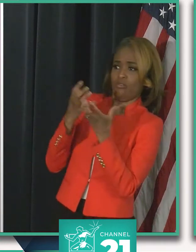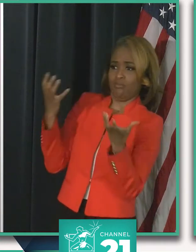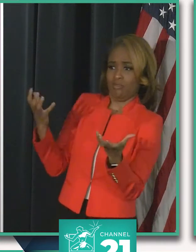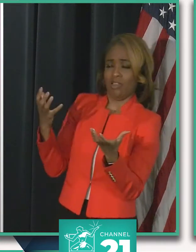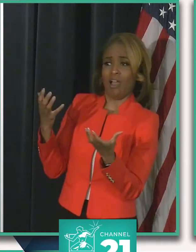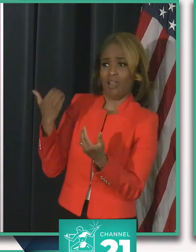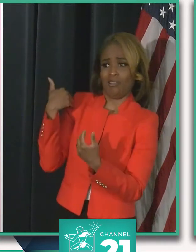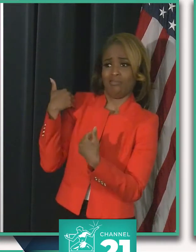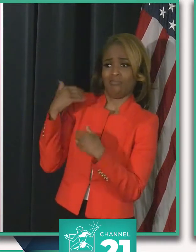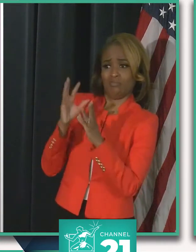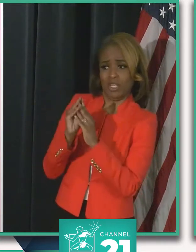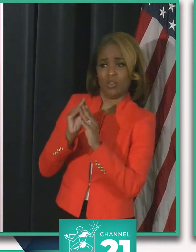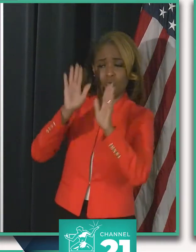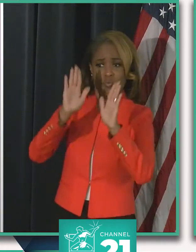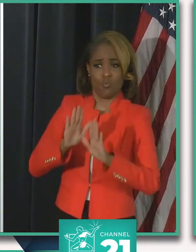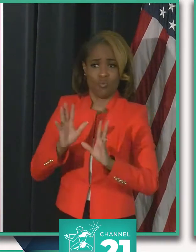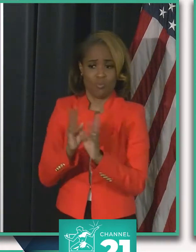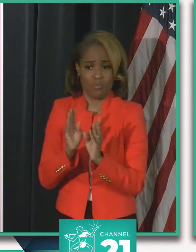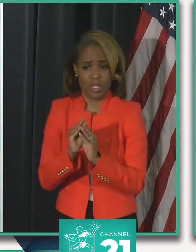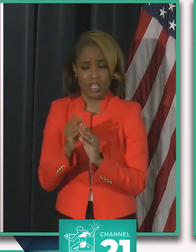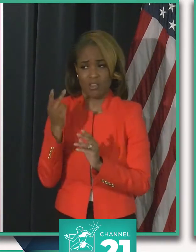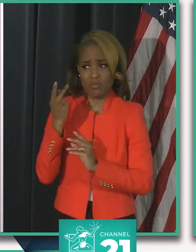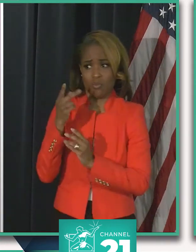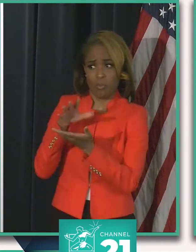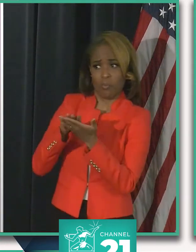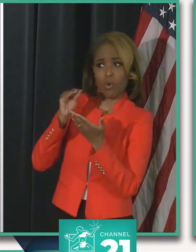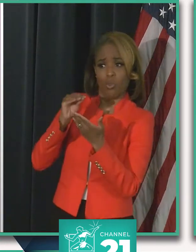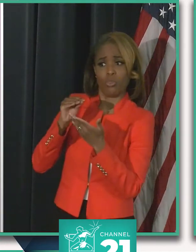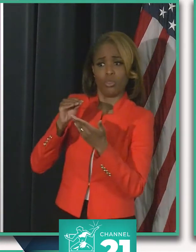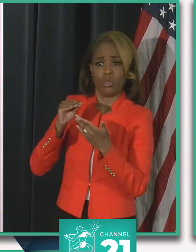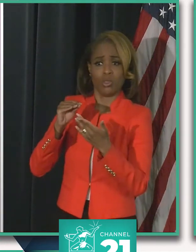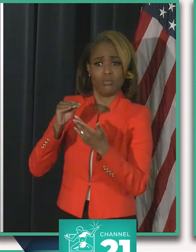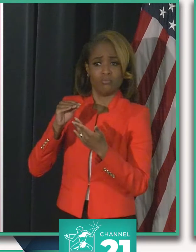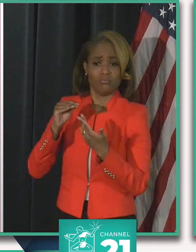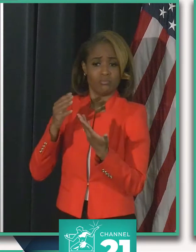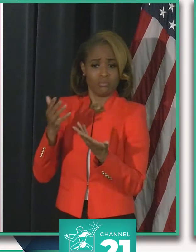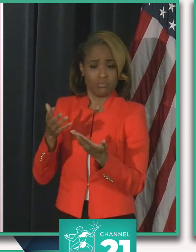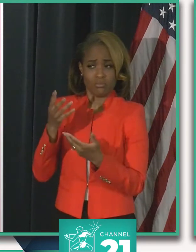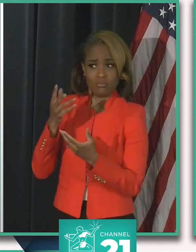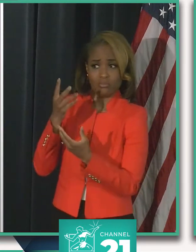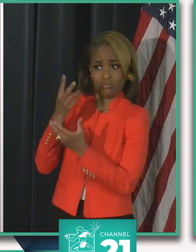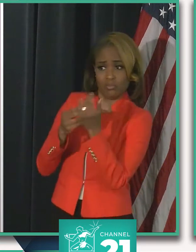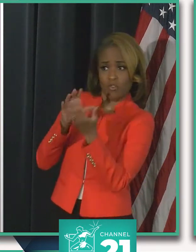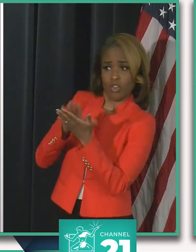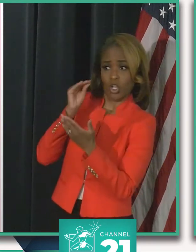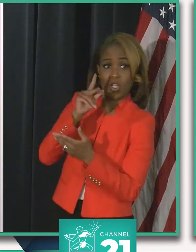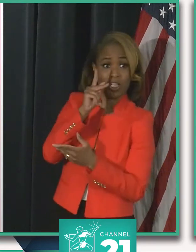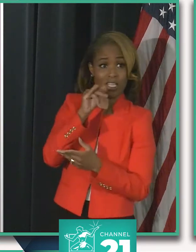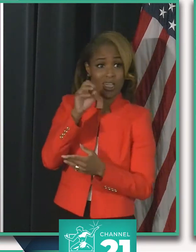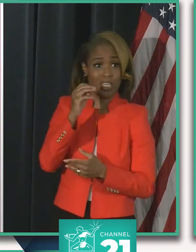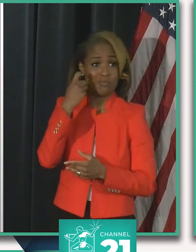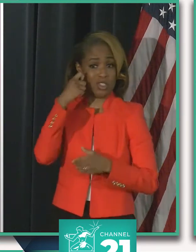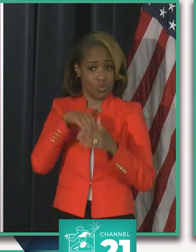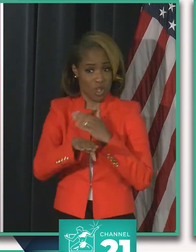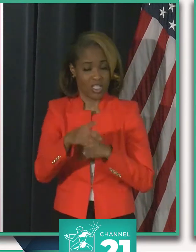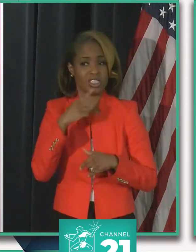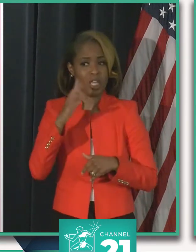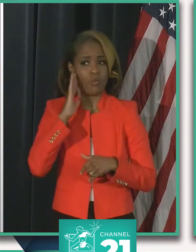at the last meeting. It was a great meeting, and I think we both got some things done. I'd love to do it again. And Kim just walked in, and she said she'll make sure to set it up.